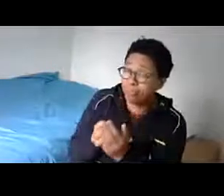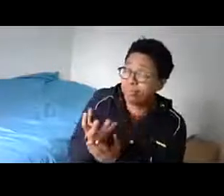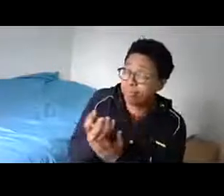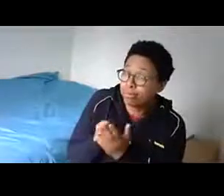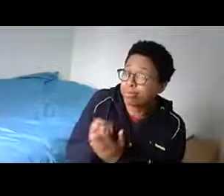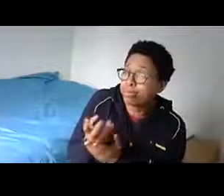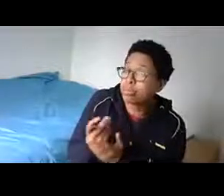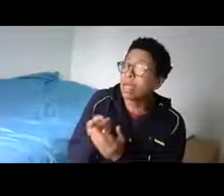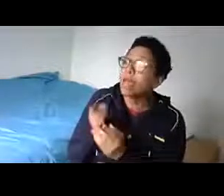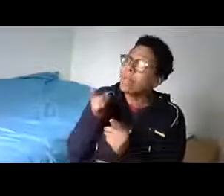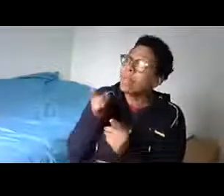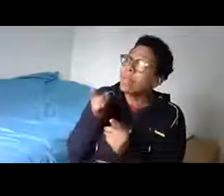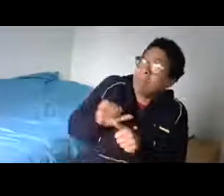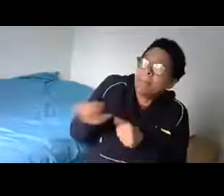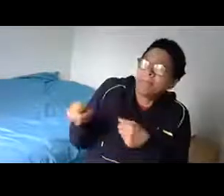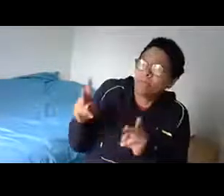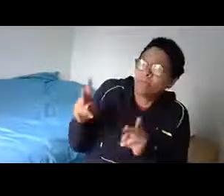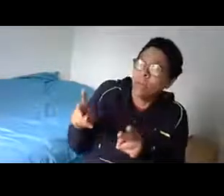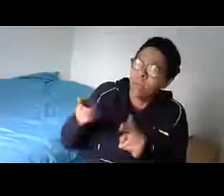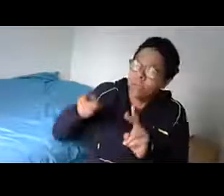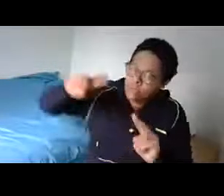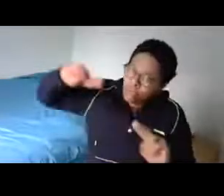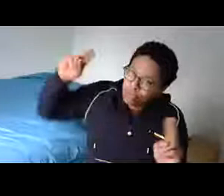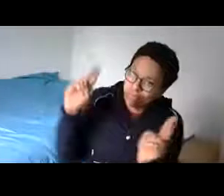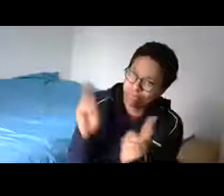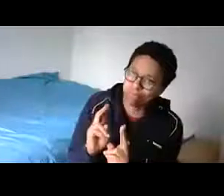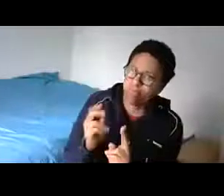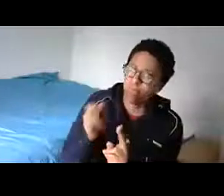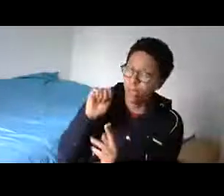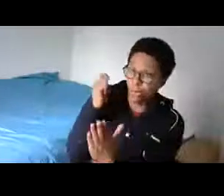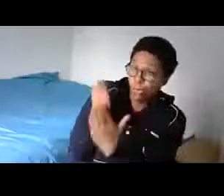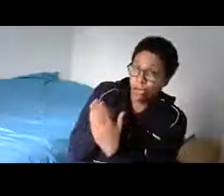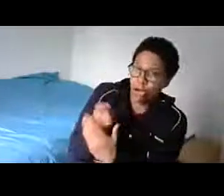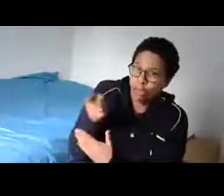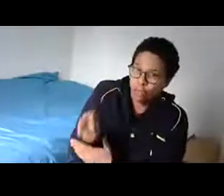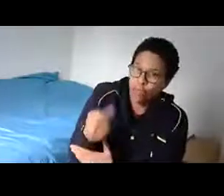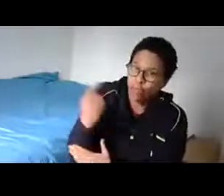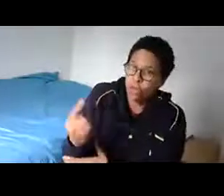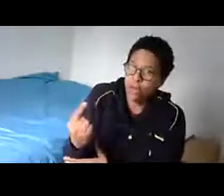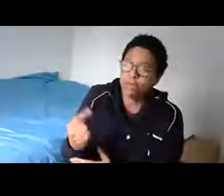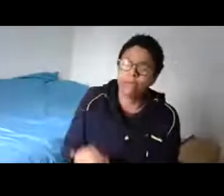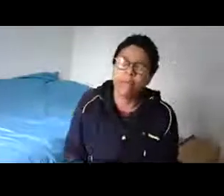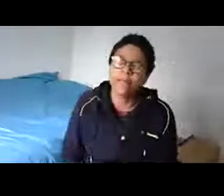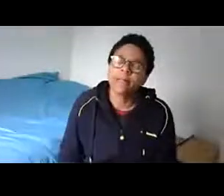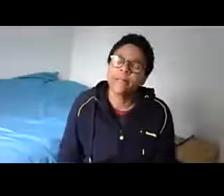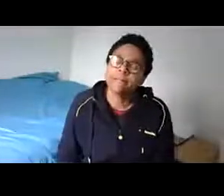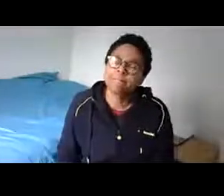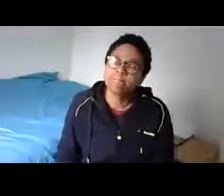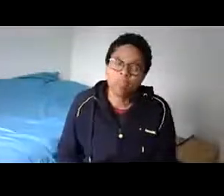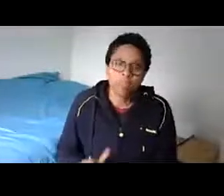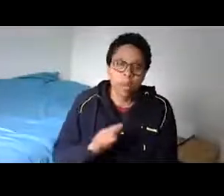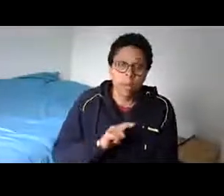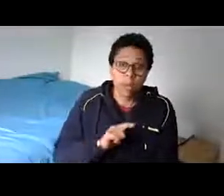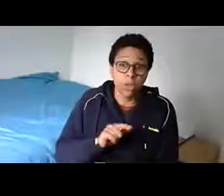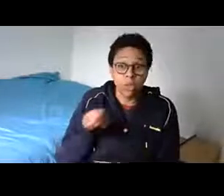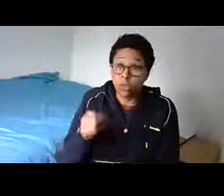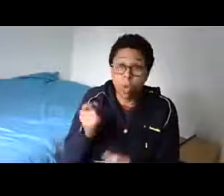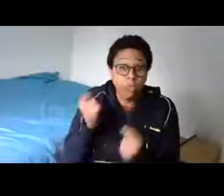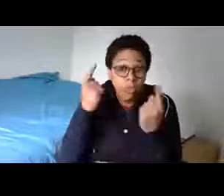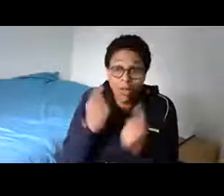way to reduce your charging, your contribution, because we just don't realize how much money we